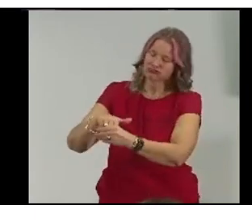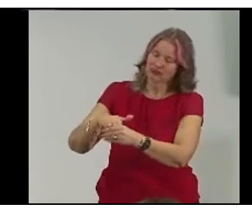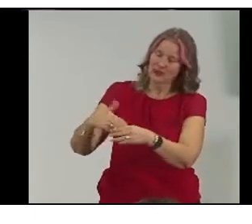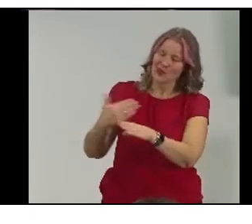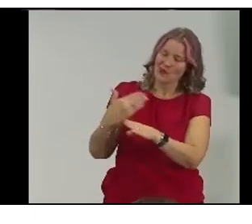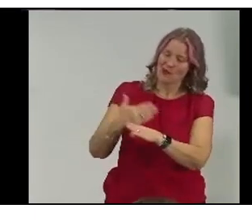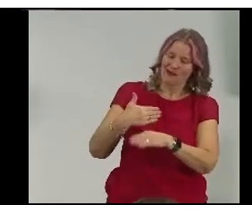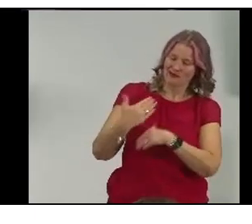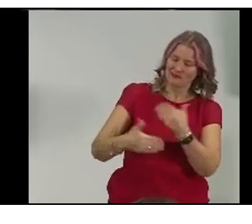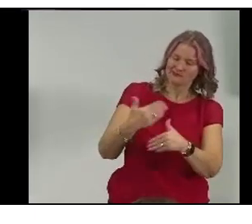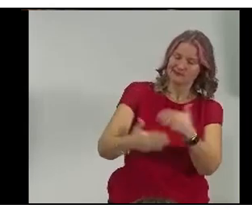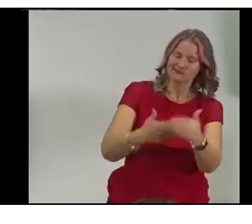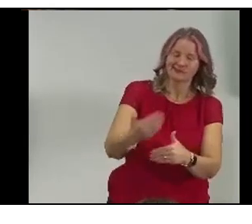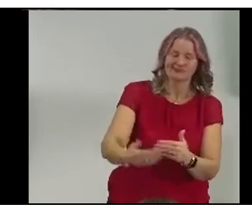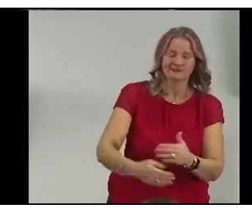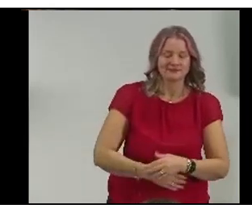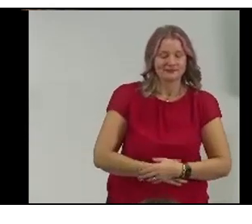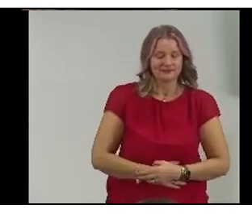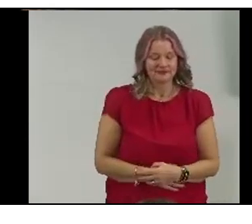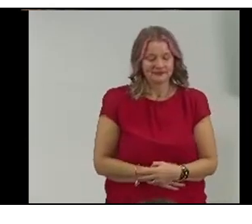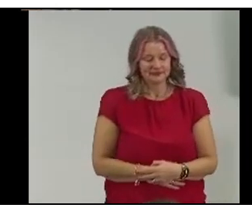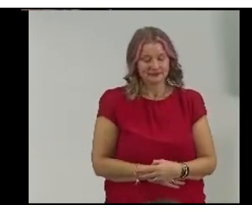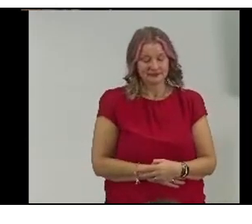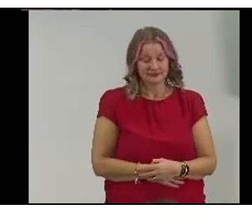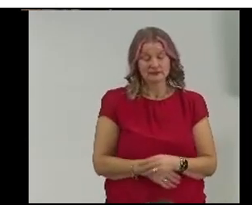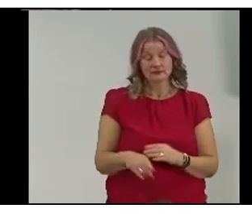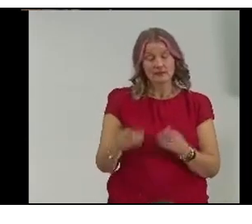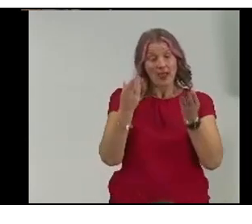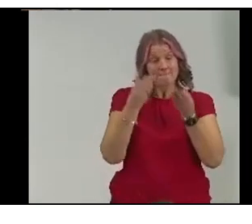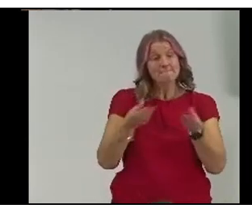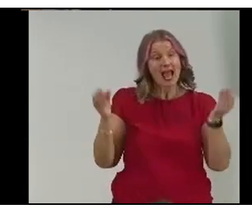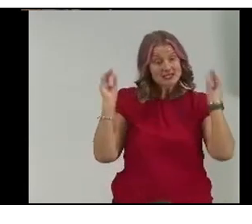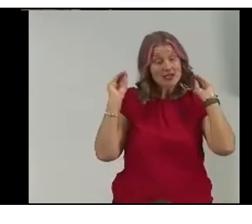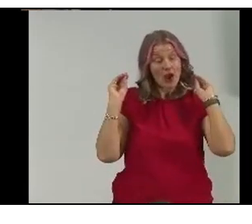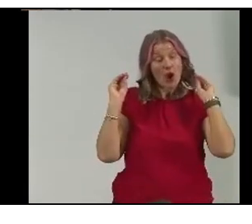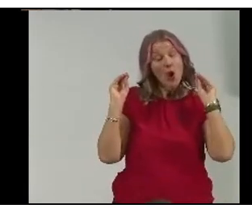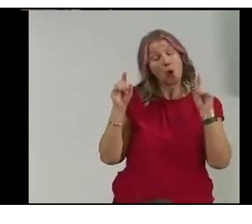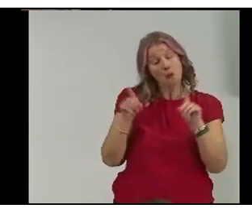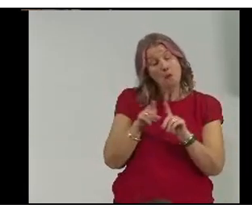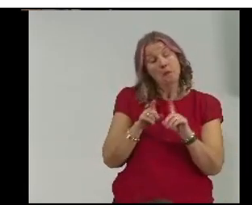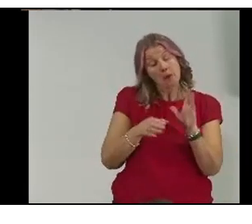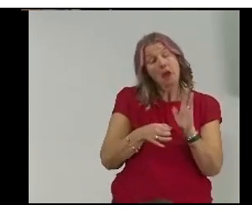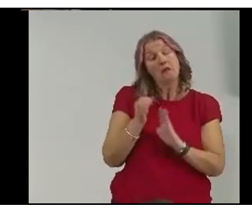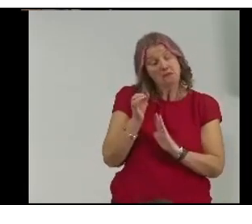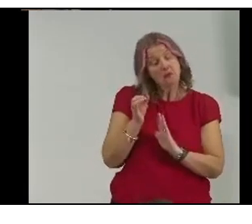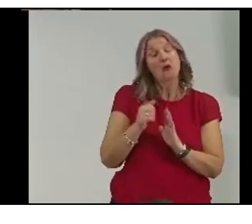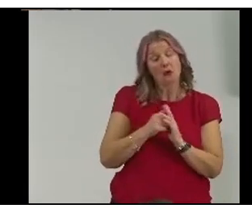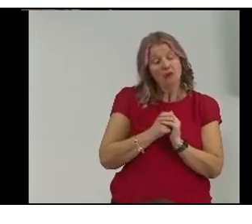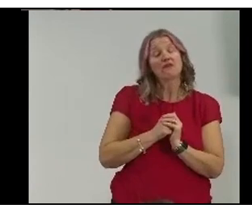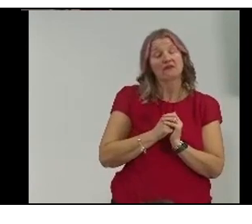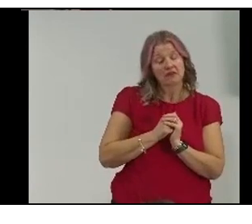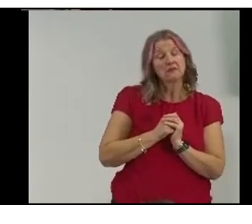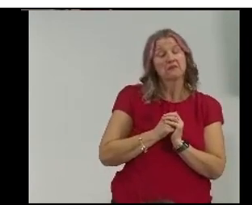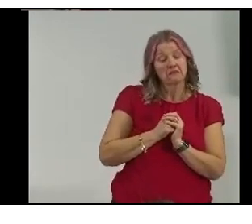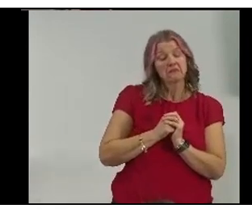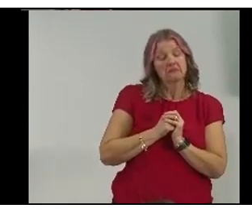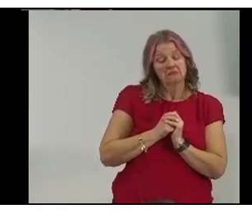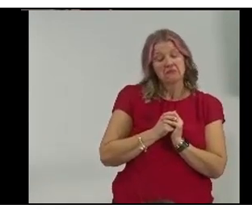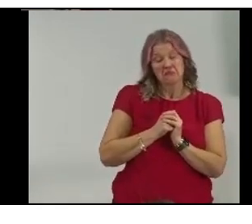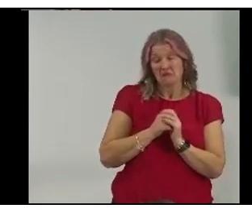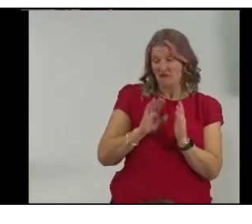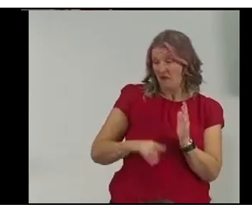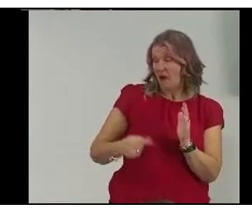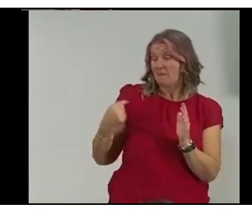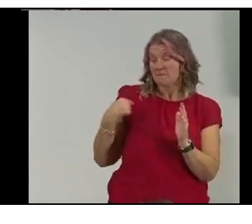you. Very, very briefly, I would say in Mexico and Latam, it has improved. I would say it has improved. As I say, from